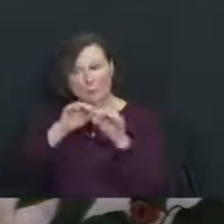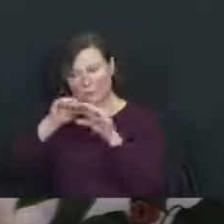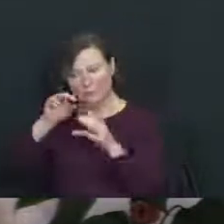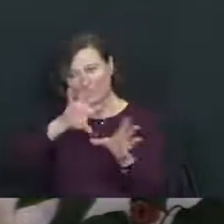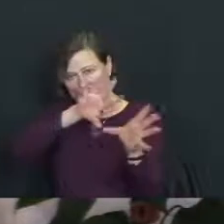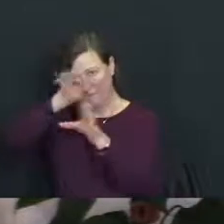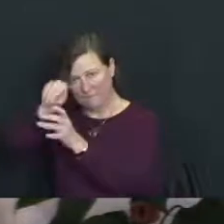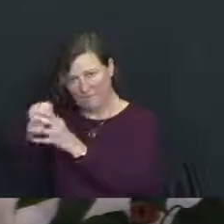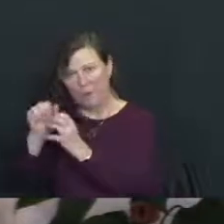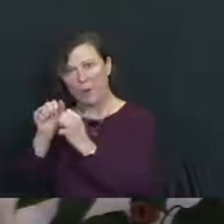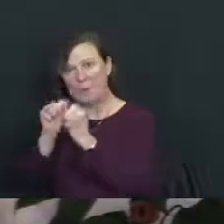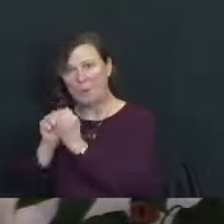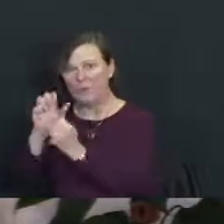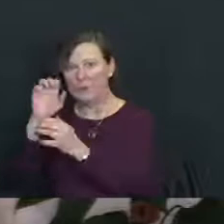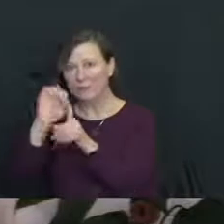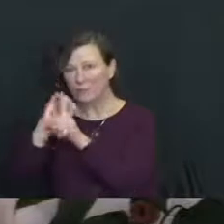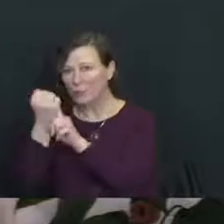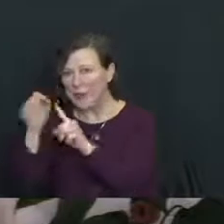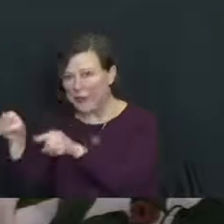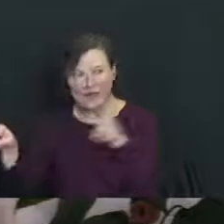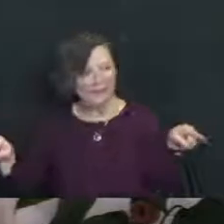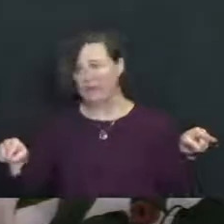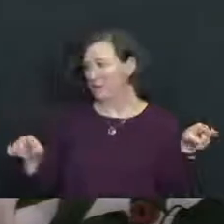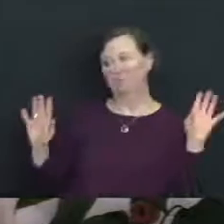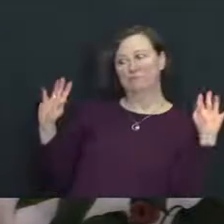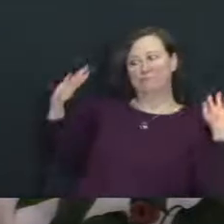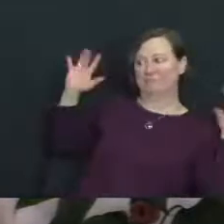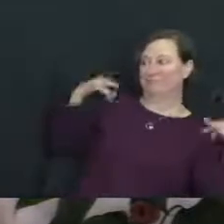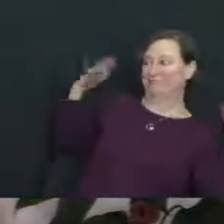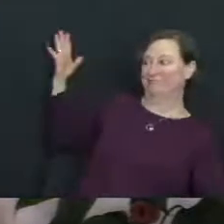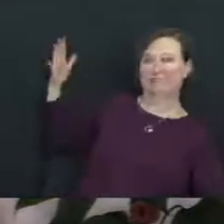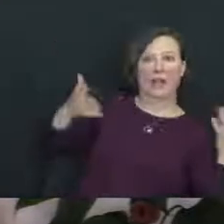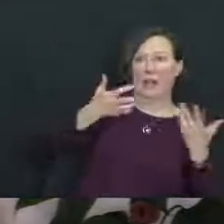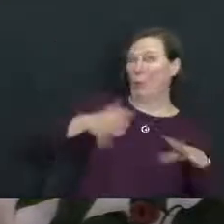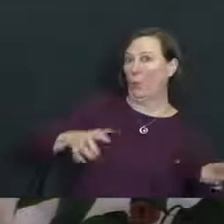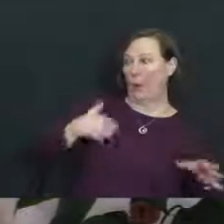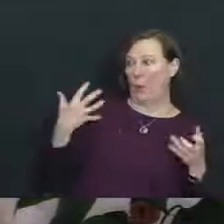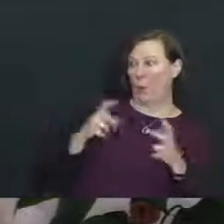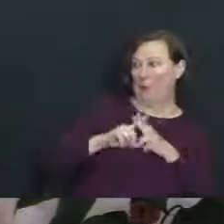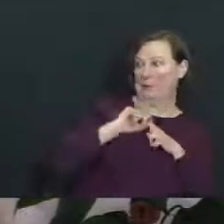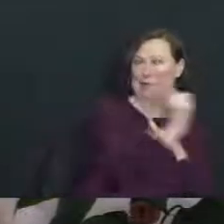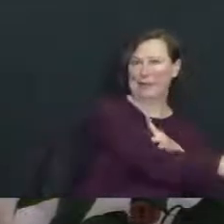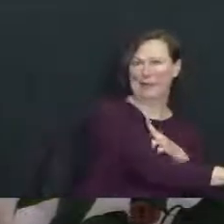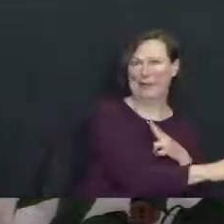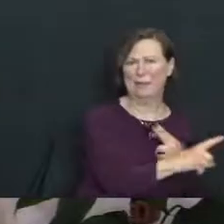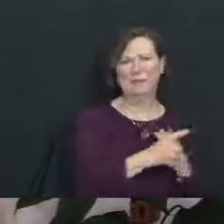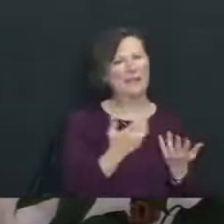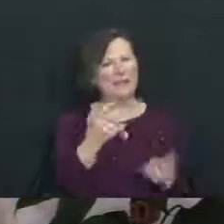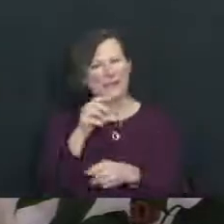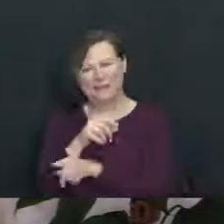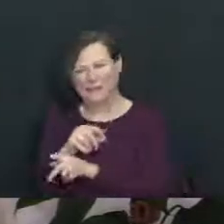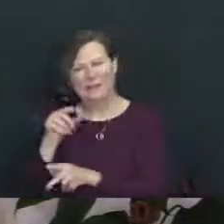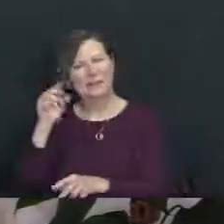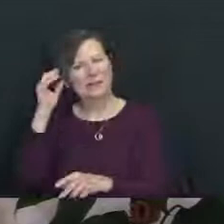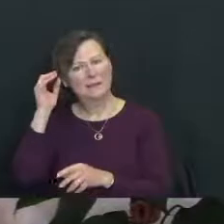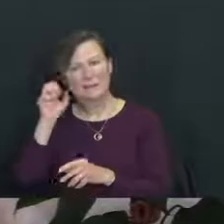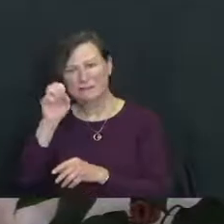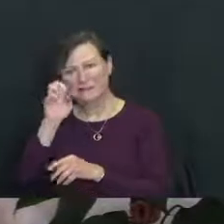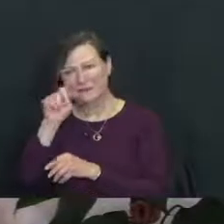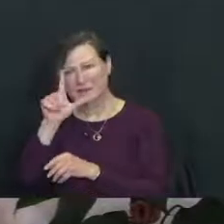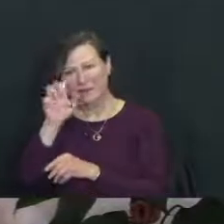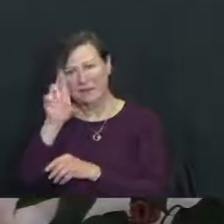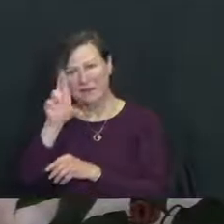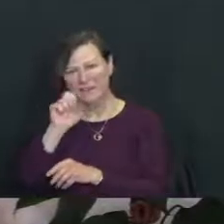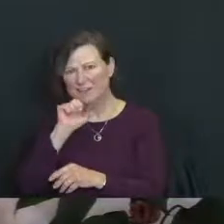did all they could to get the heck out of there. They wanted to escape. And this made no sense to the settlers. After